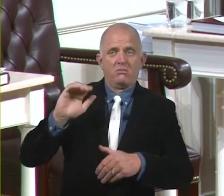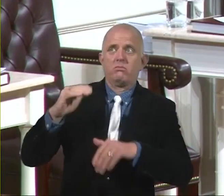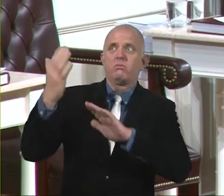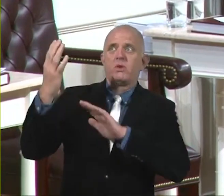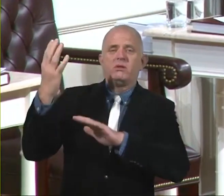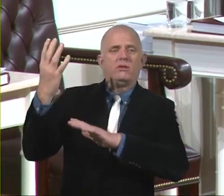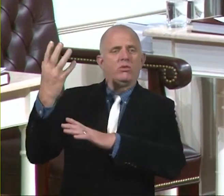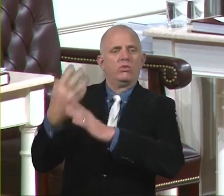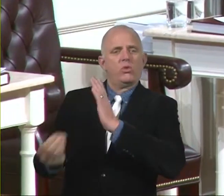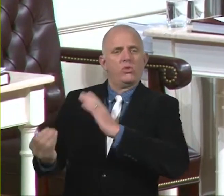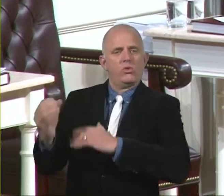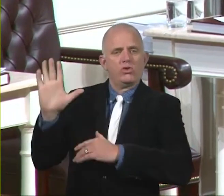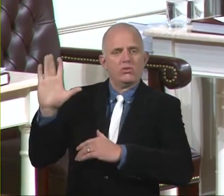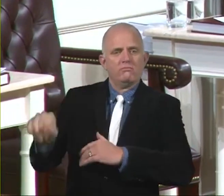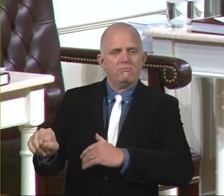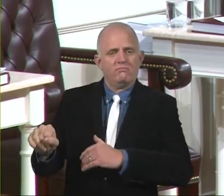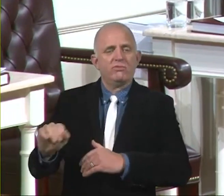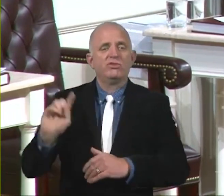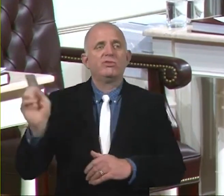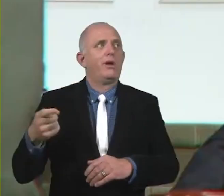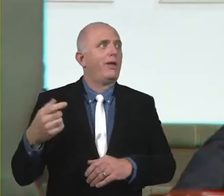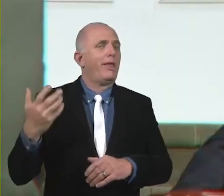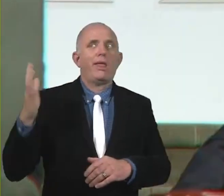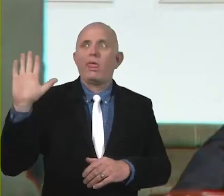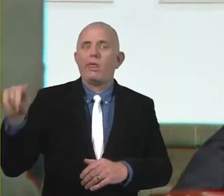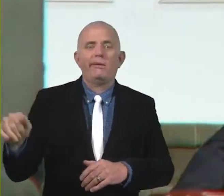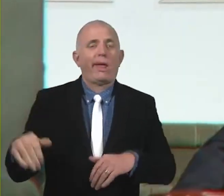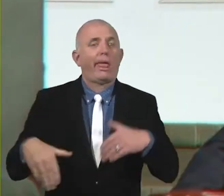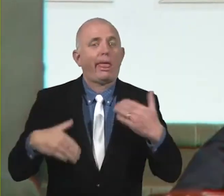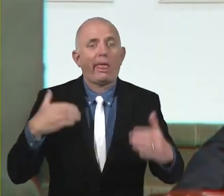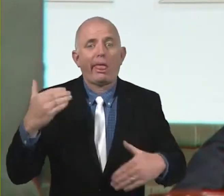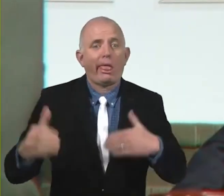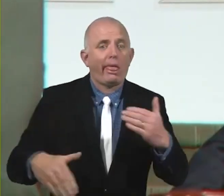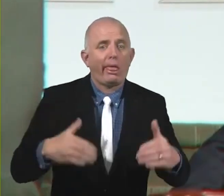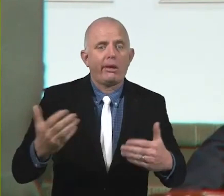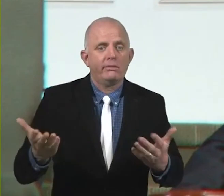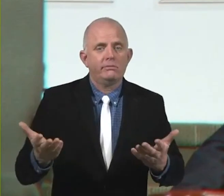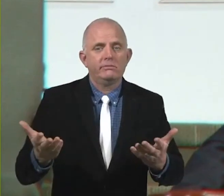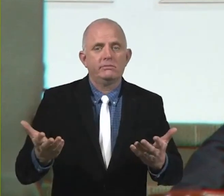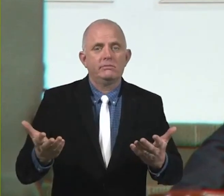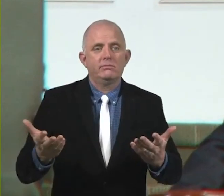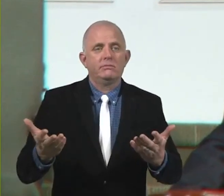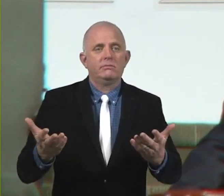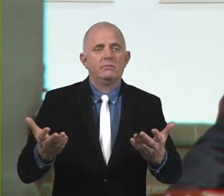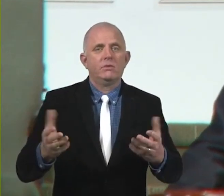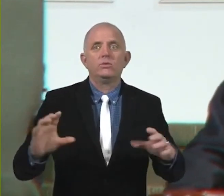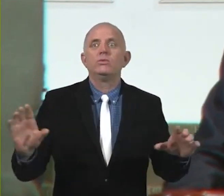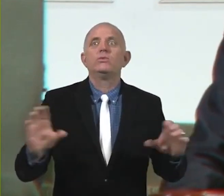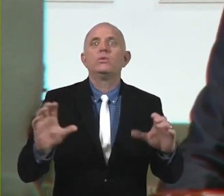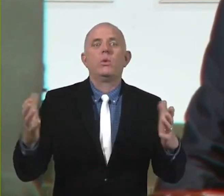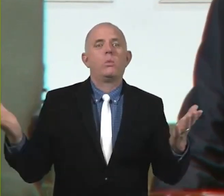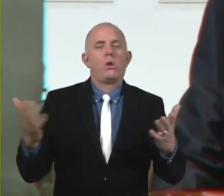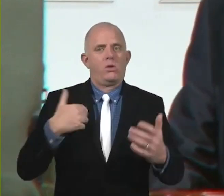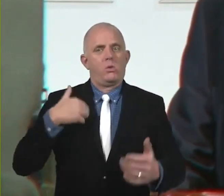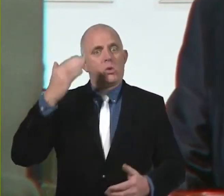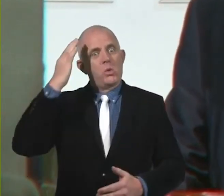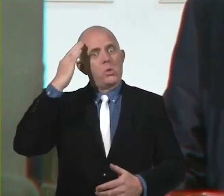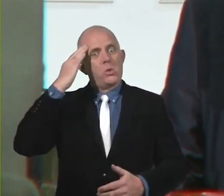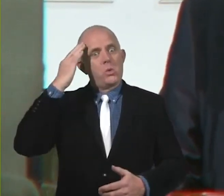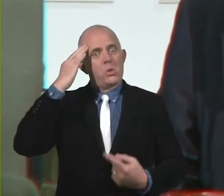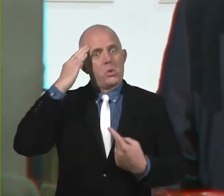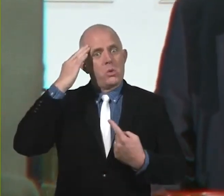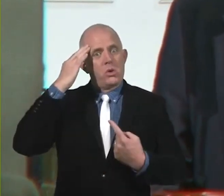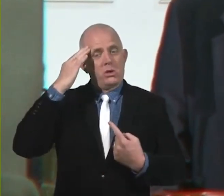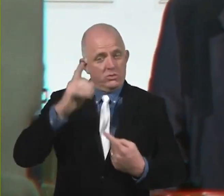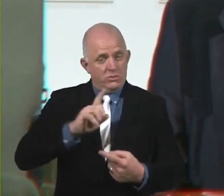We just make motions anymore. We just go three things that we know about. Is really the